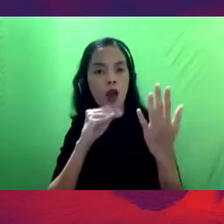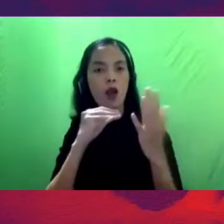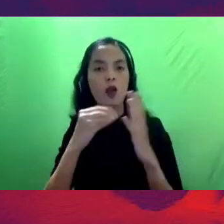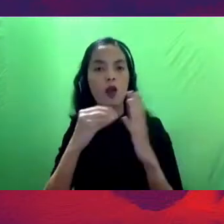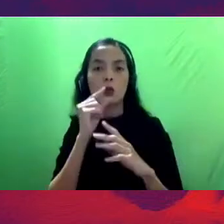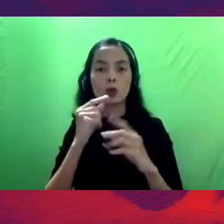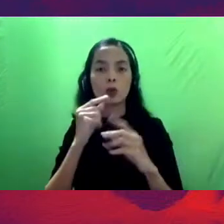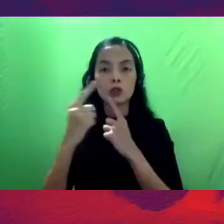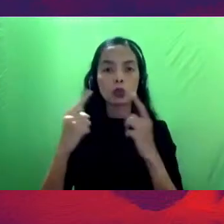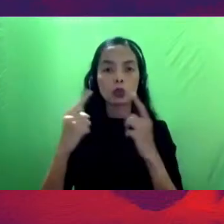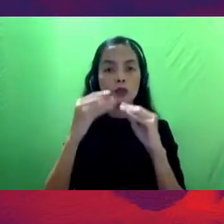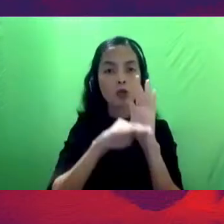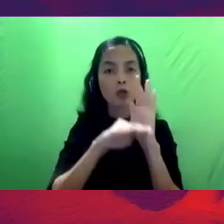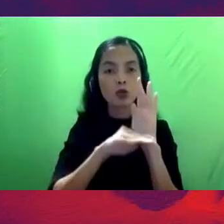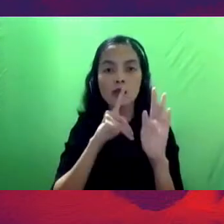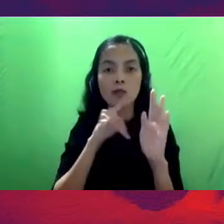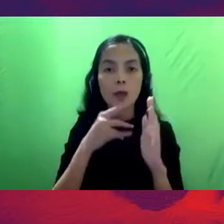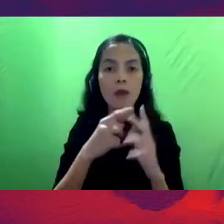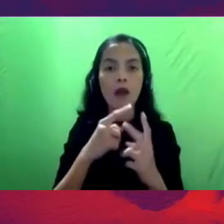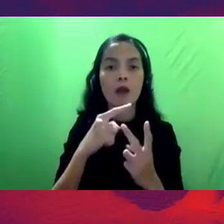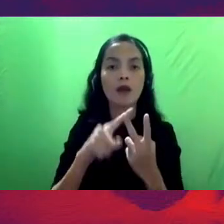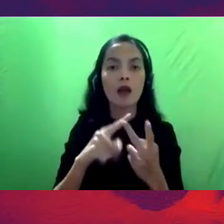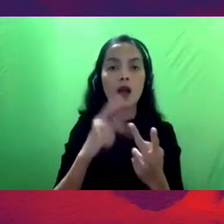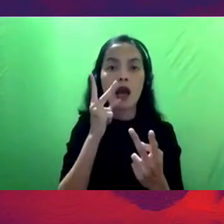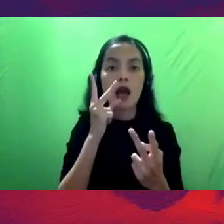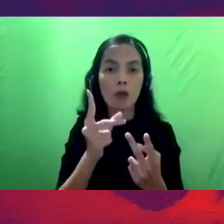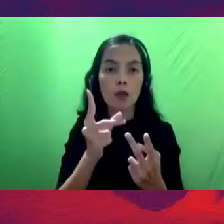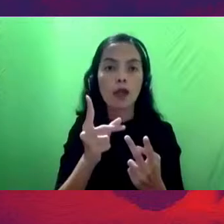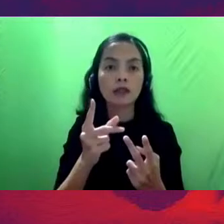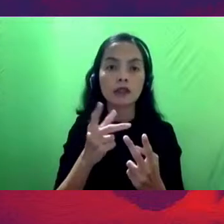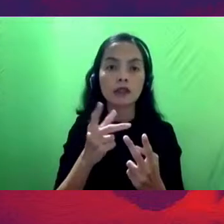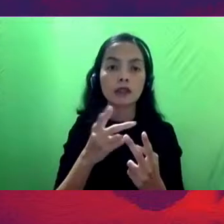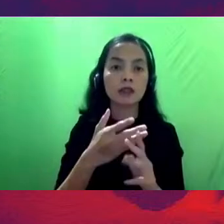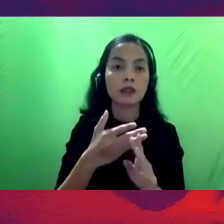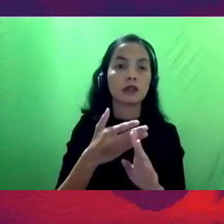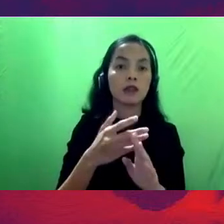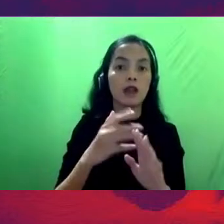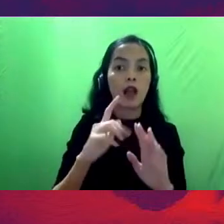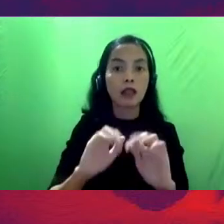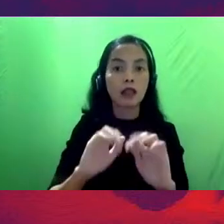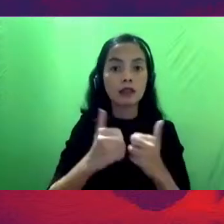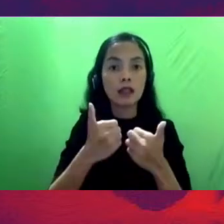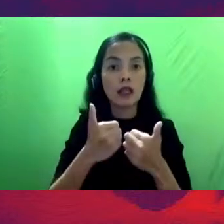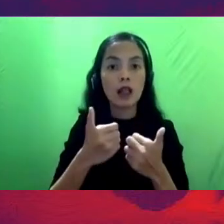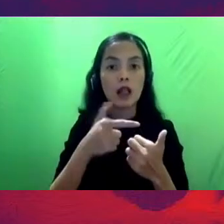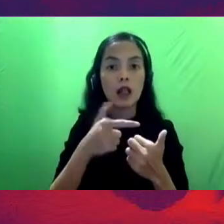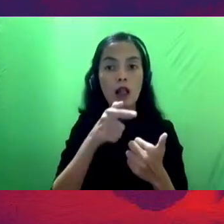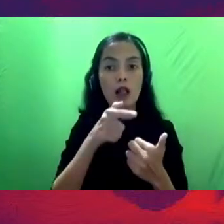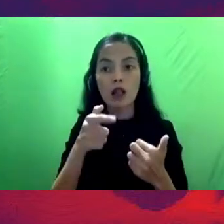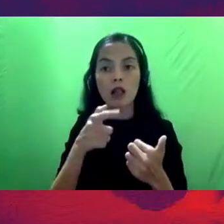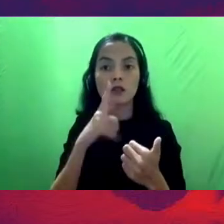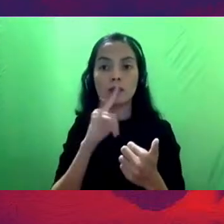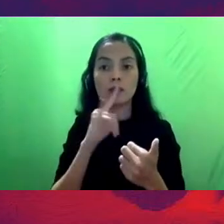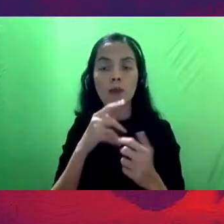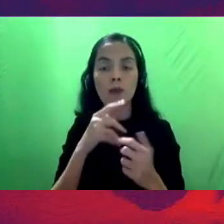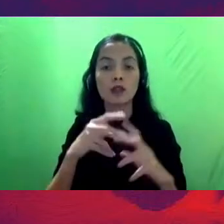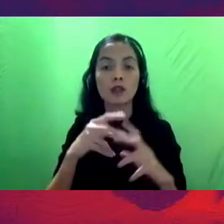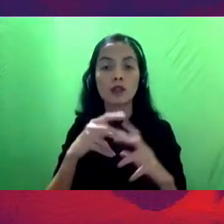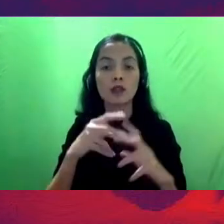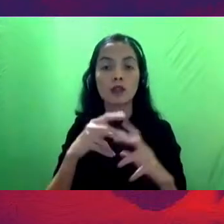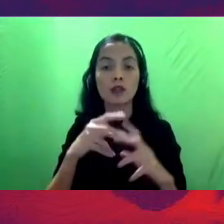What can we learn from the findings? So the survey was conducted at the national